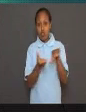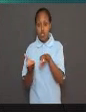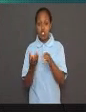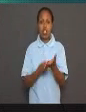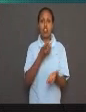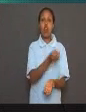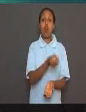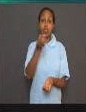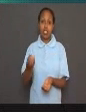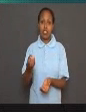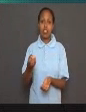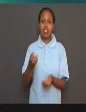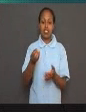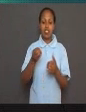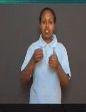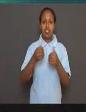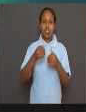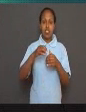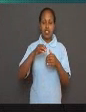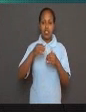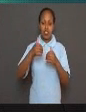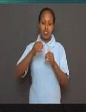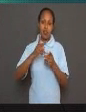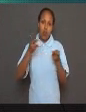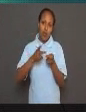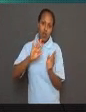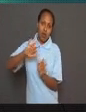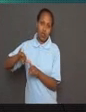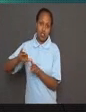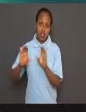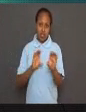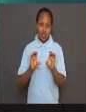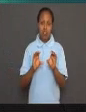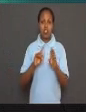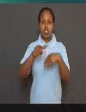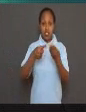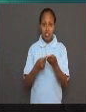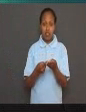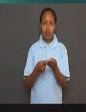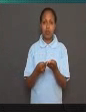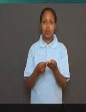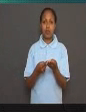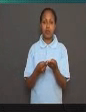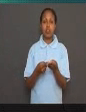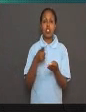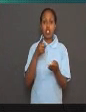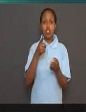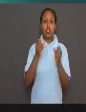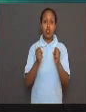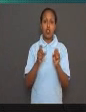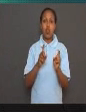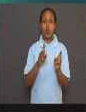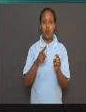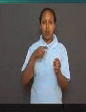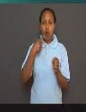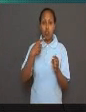object displaces. Therefore, you could